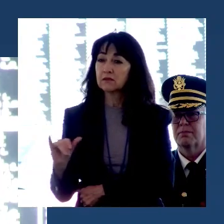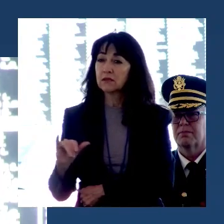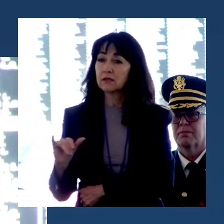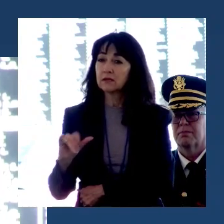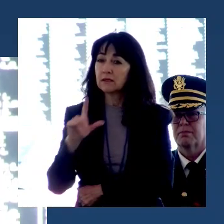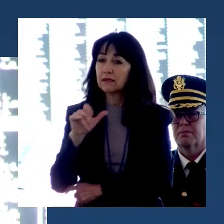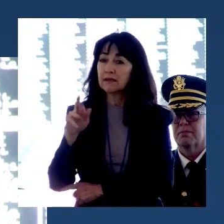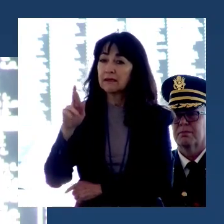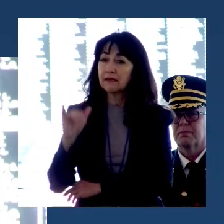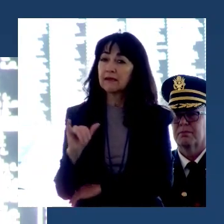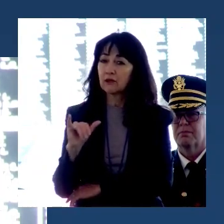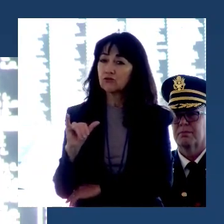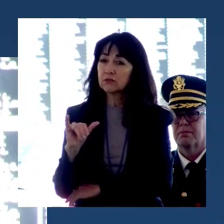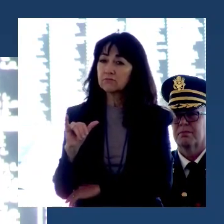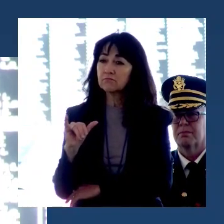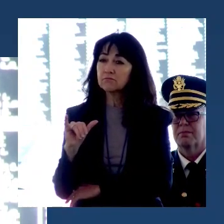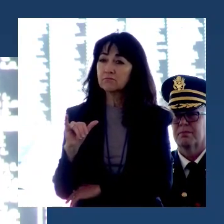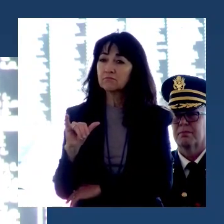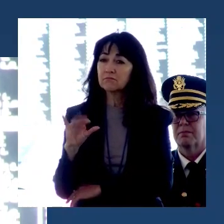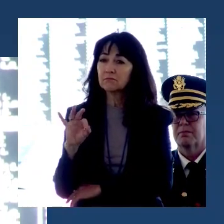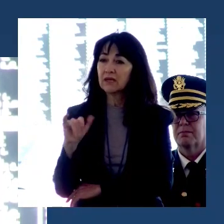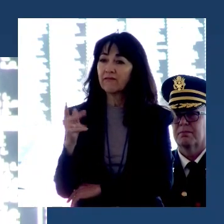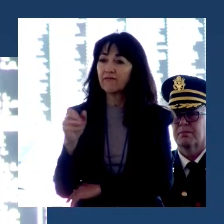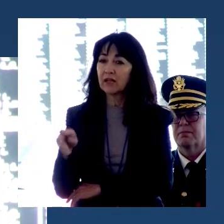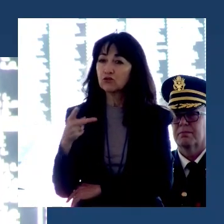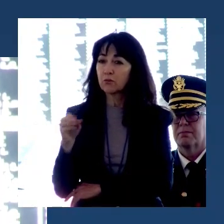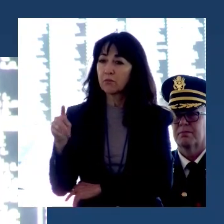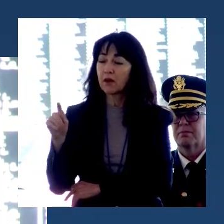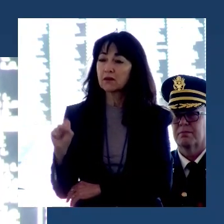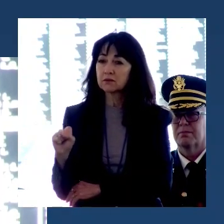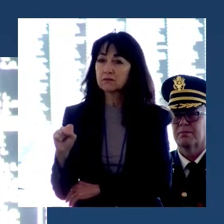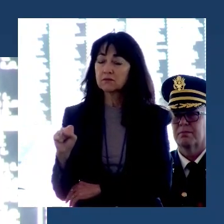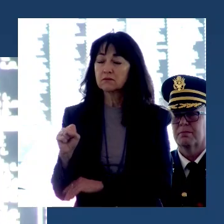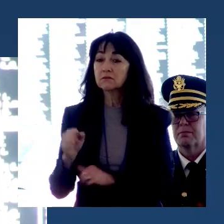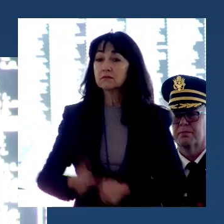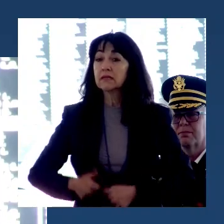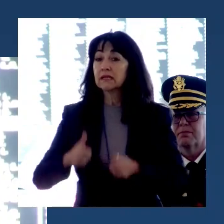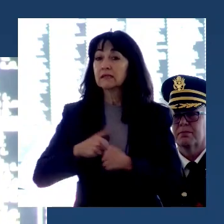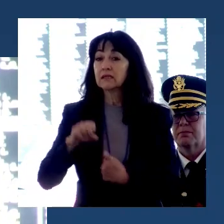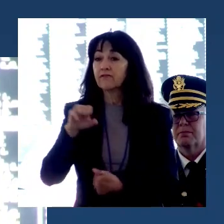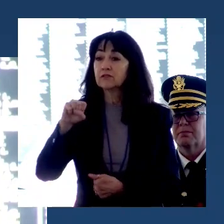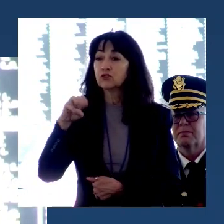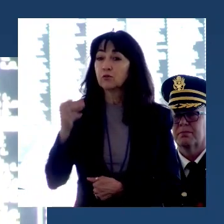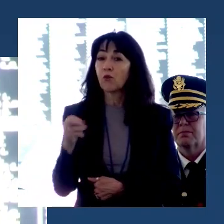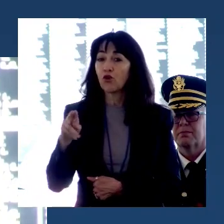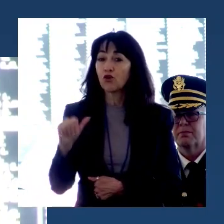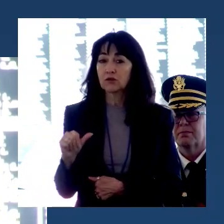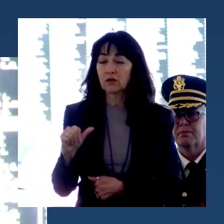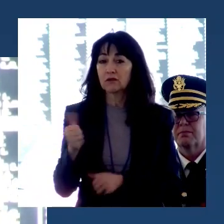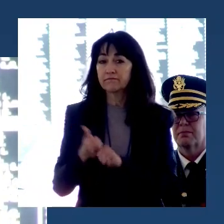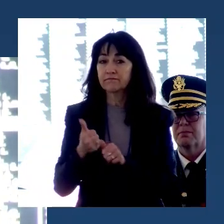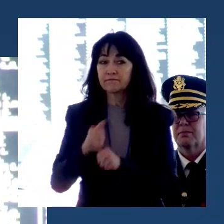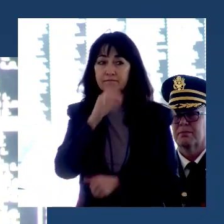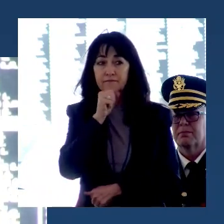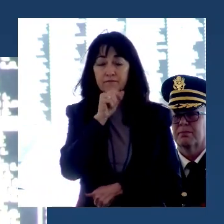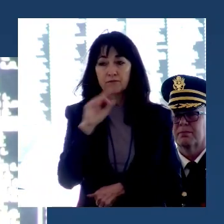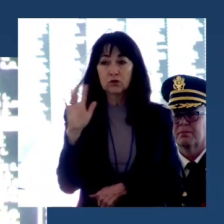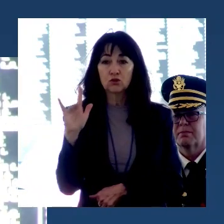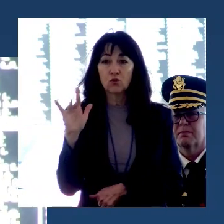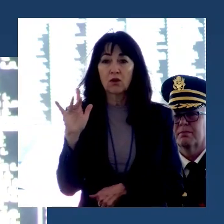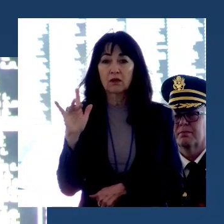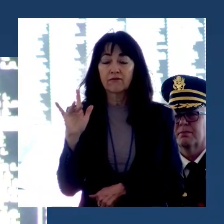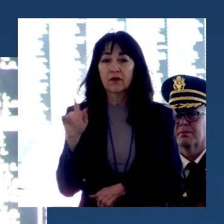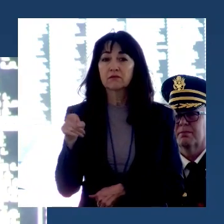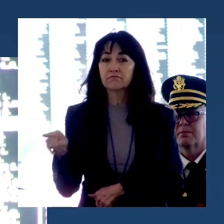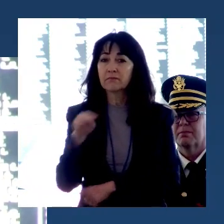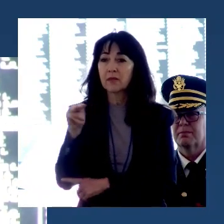Soldiers like Larry Fletcher Potts of Smyrna, who was just 25 years old when he was declared missing